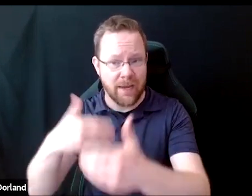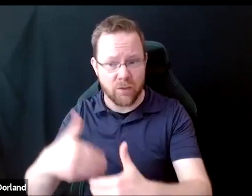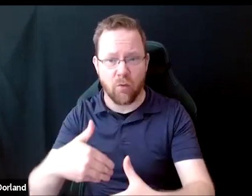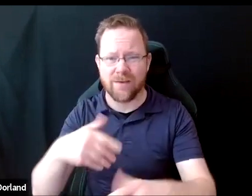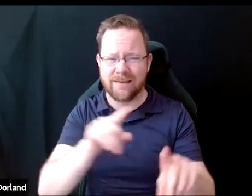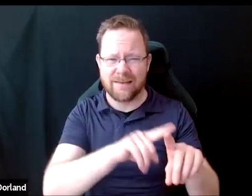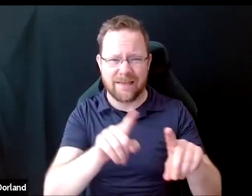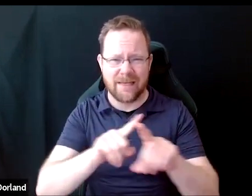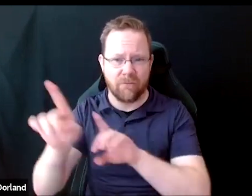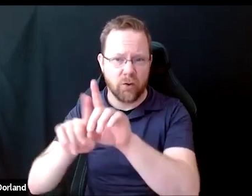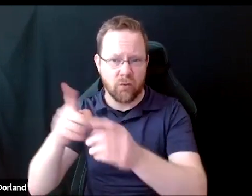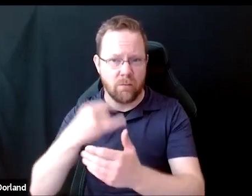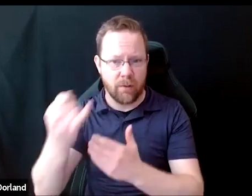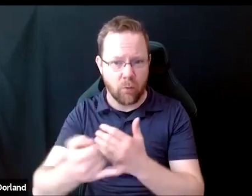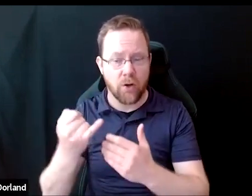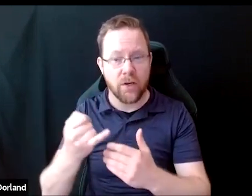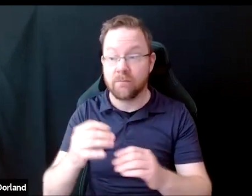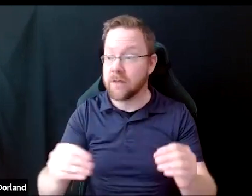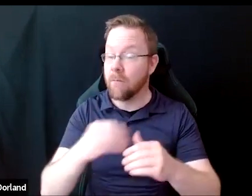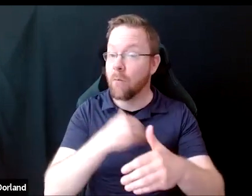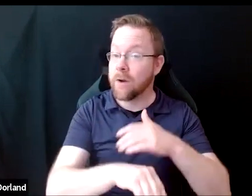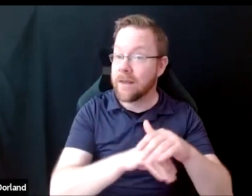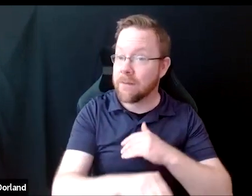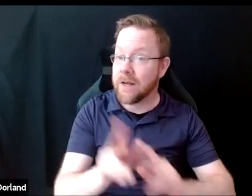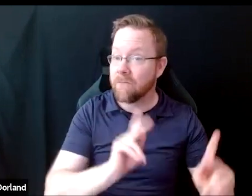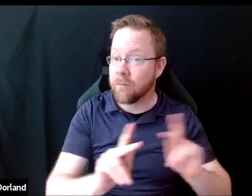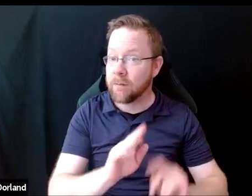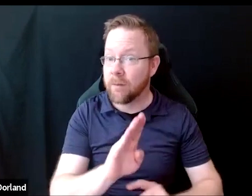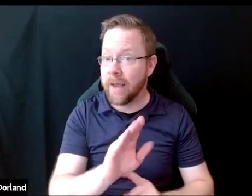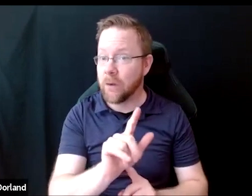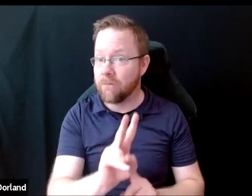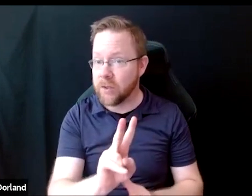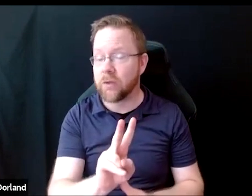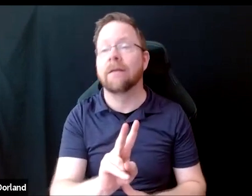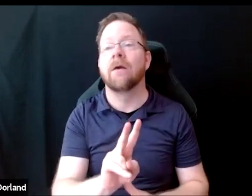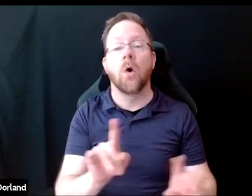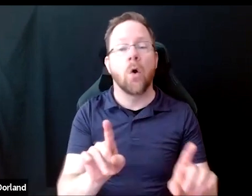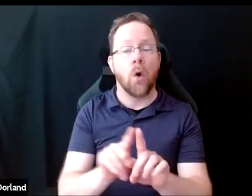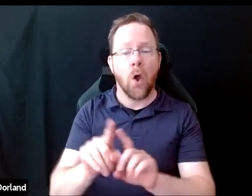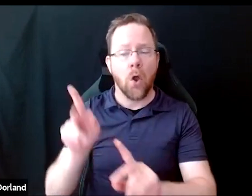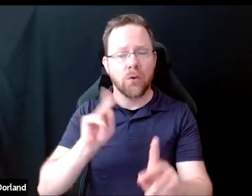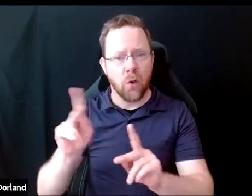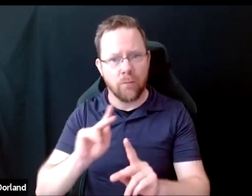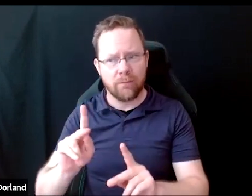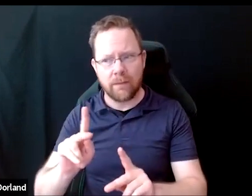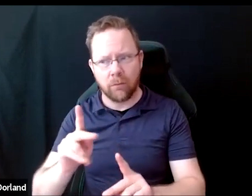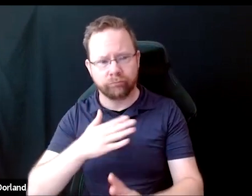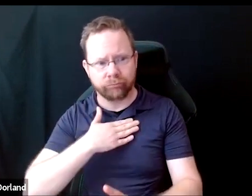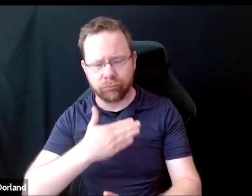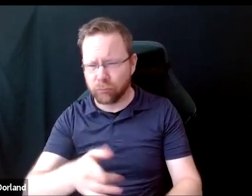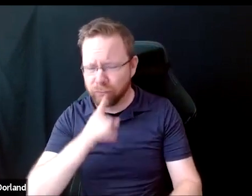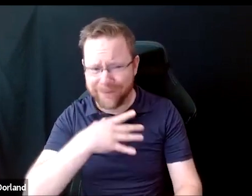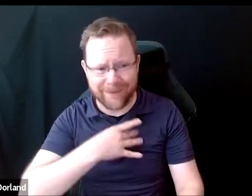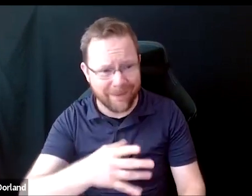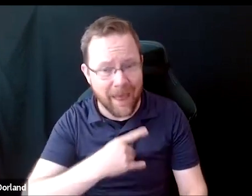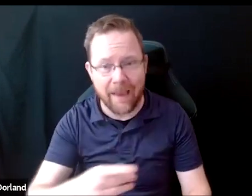outreach because it improves accessibility for blind low vision people, and people generally report really liking it, whether or not